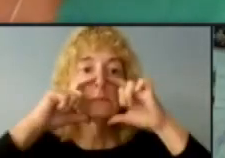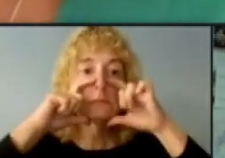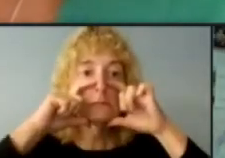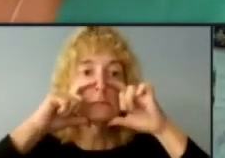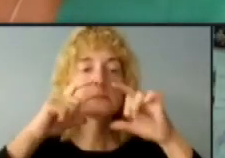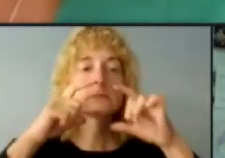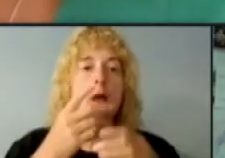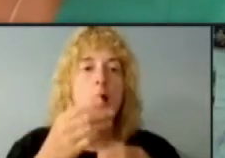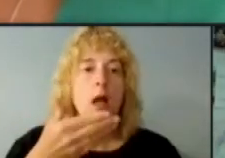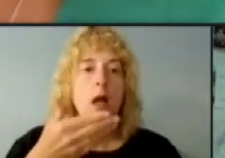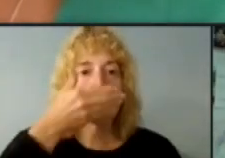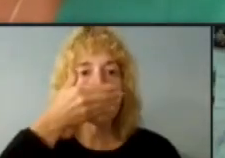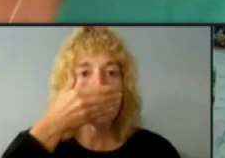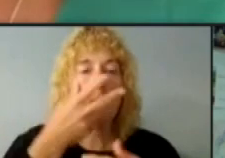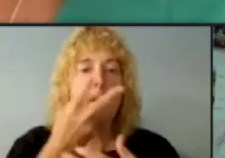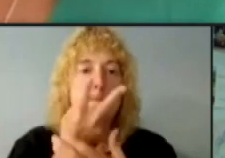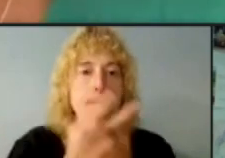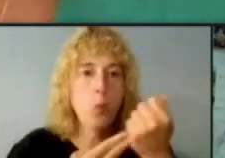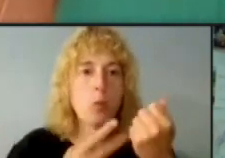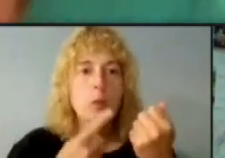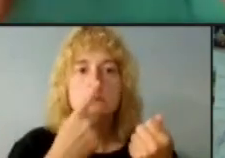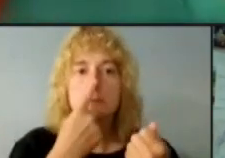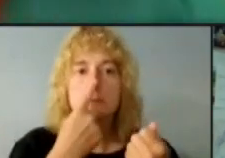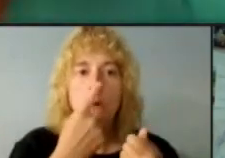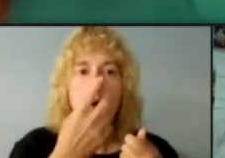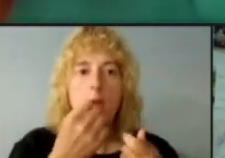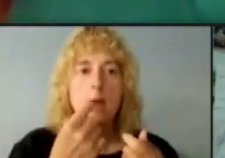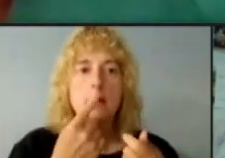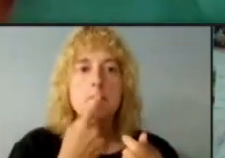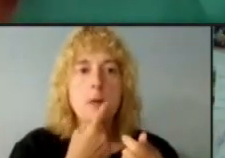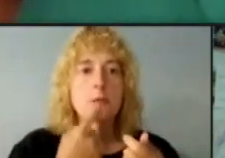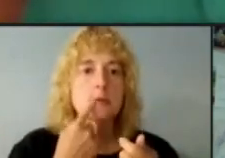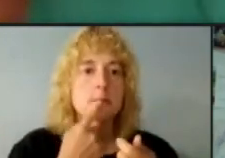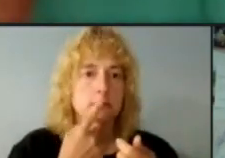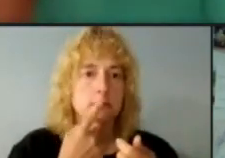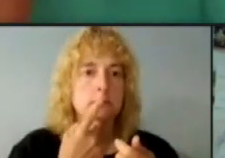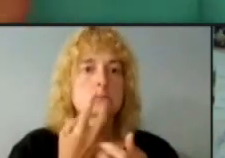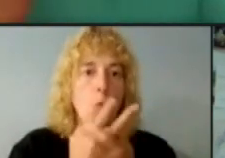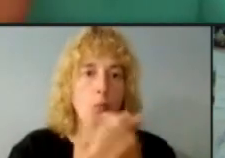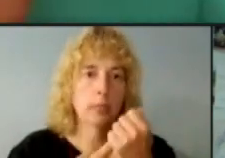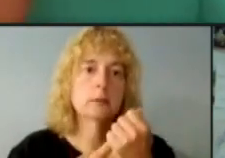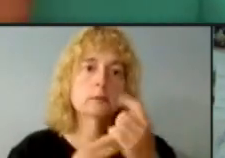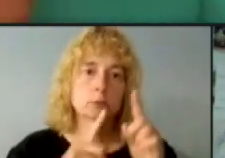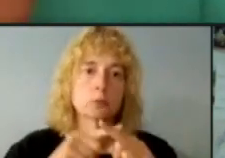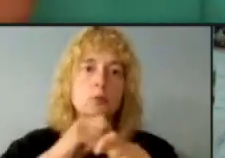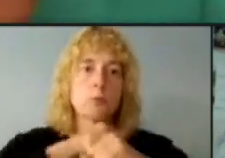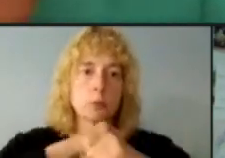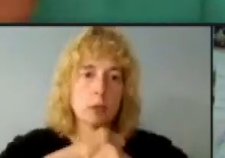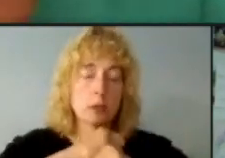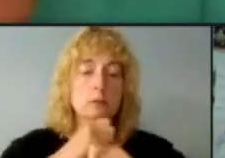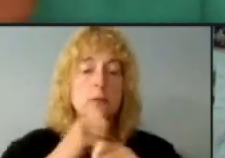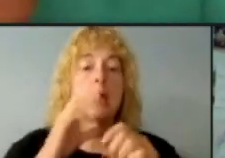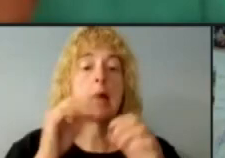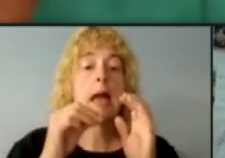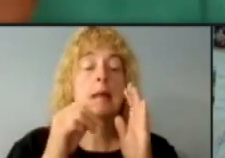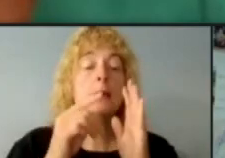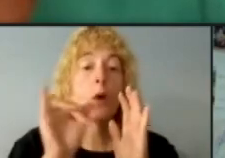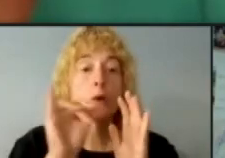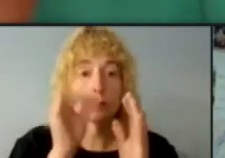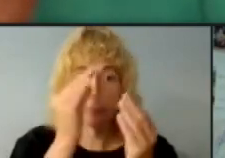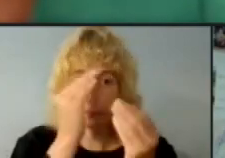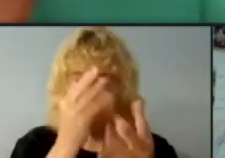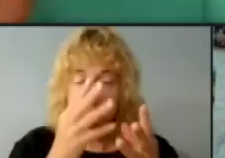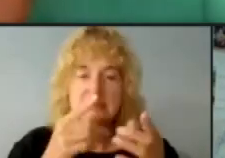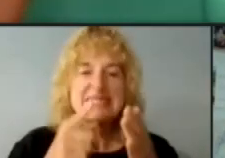that's going to protect you. And also, one more thing too is sometimes these surgical masks can they're kind of